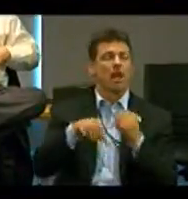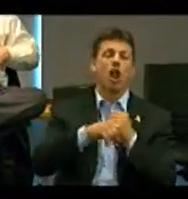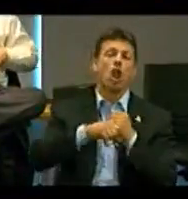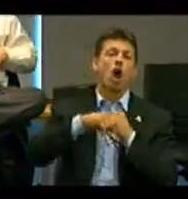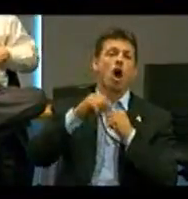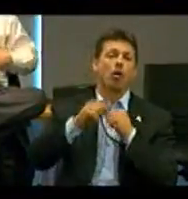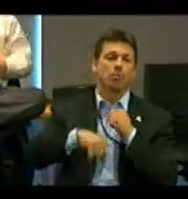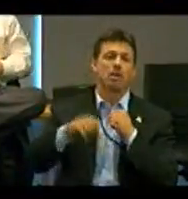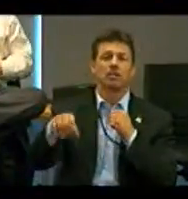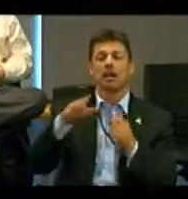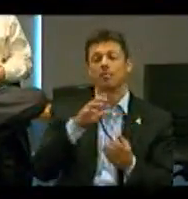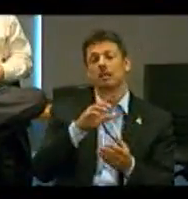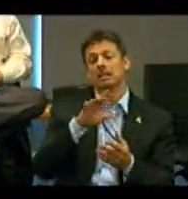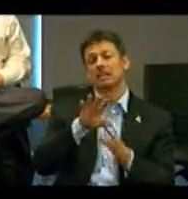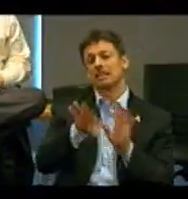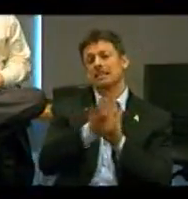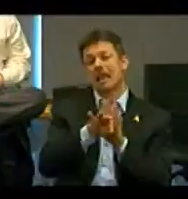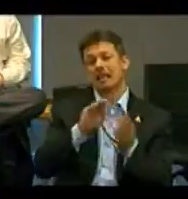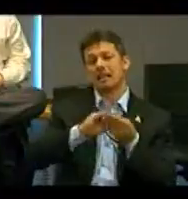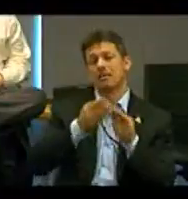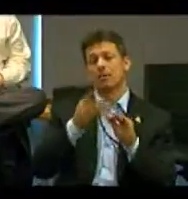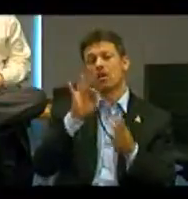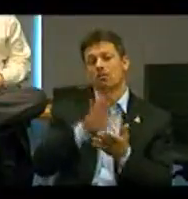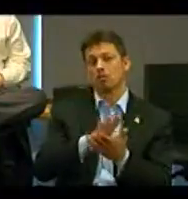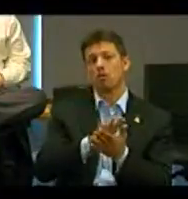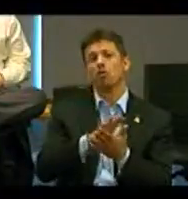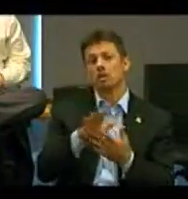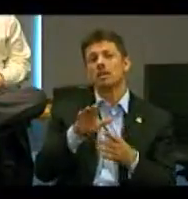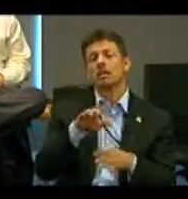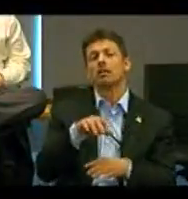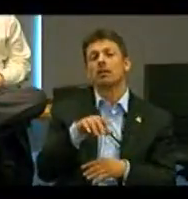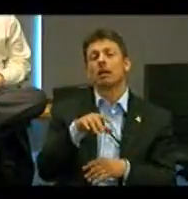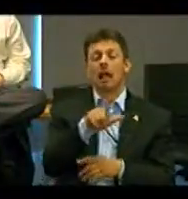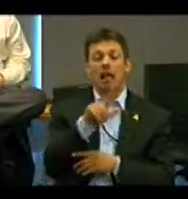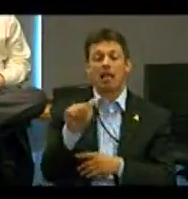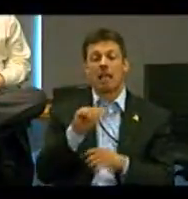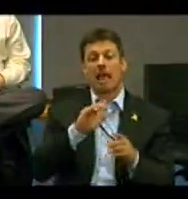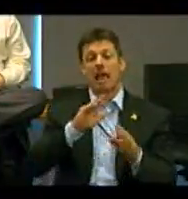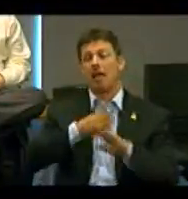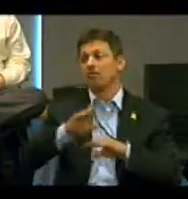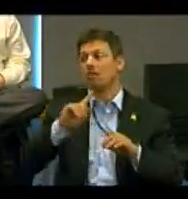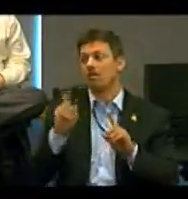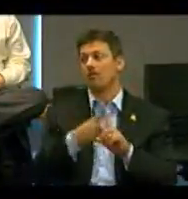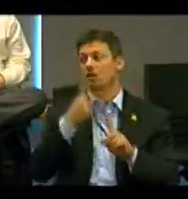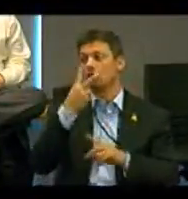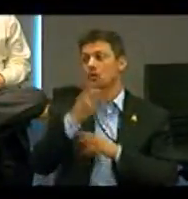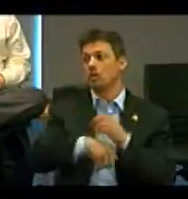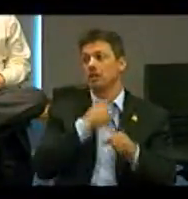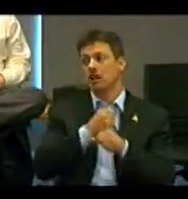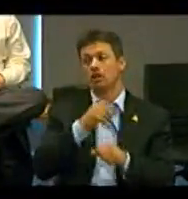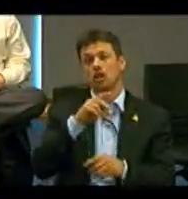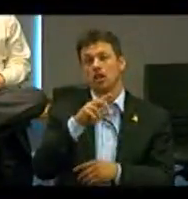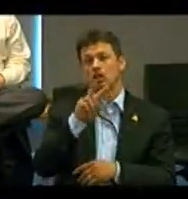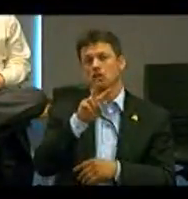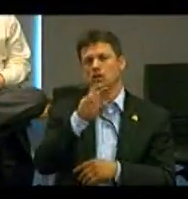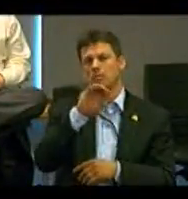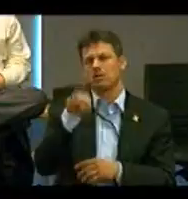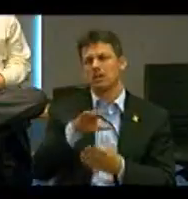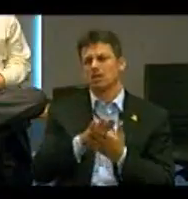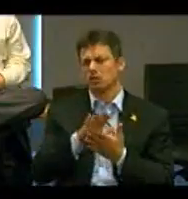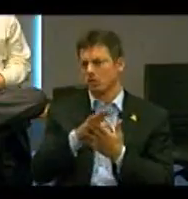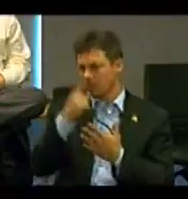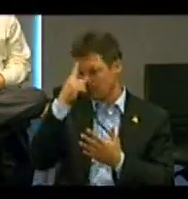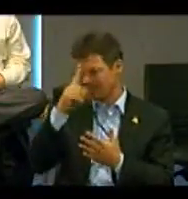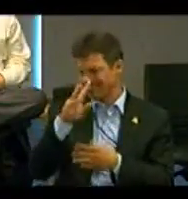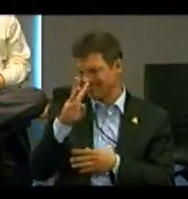in a select group of schools, additional supports are given. In LA, after the first 2 years, I think it was 10% of schools. In New York, after 2 years,